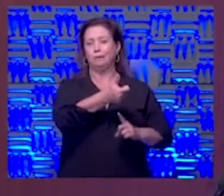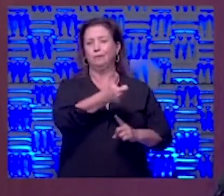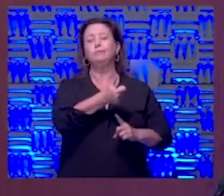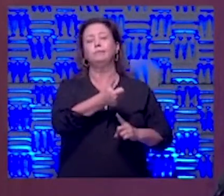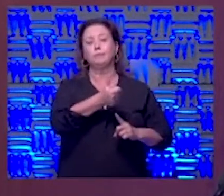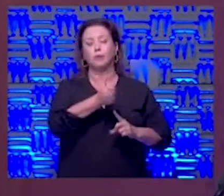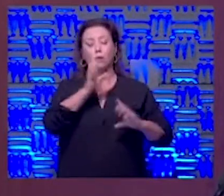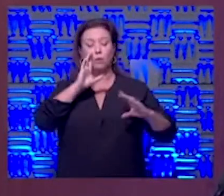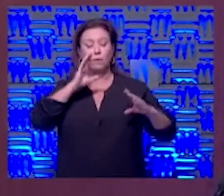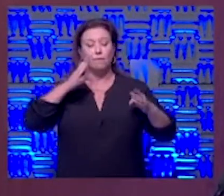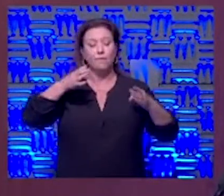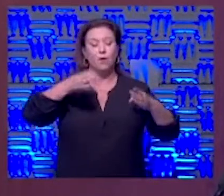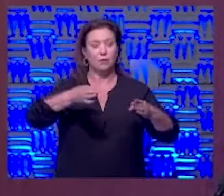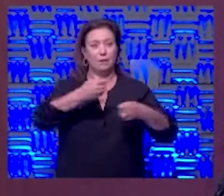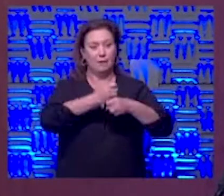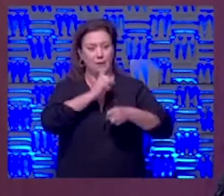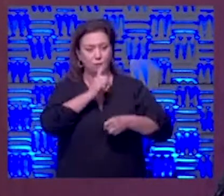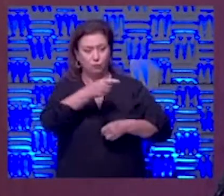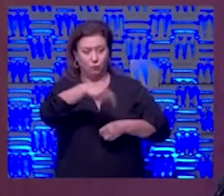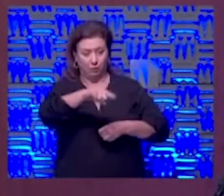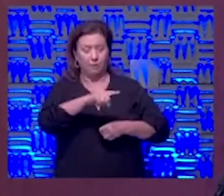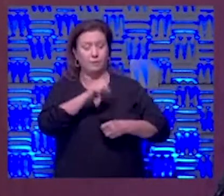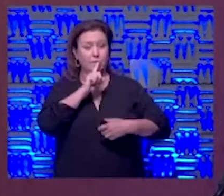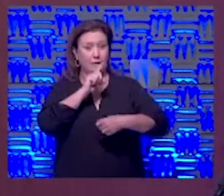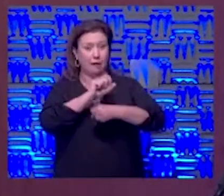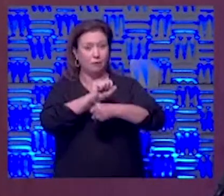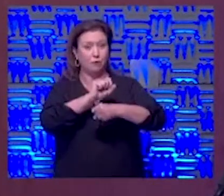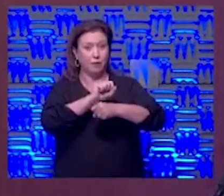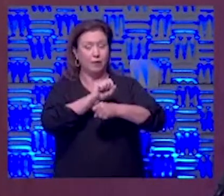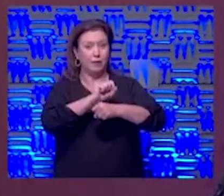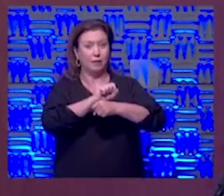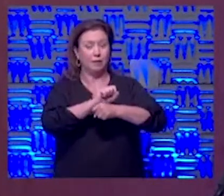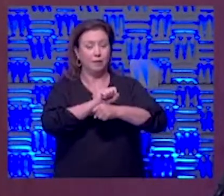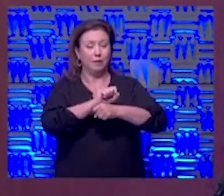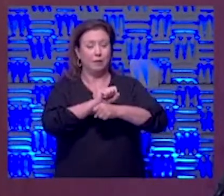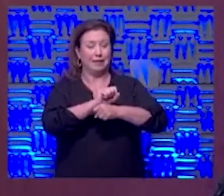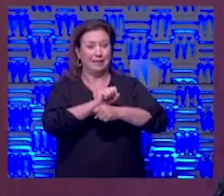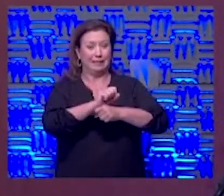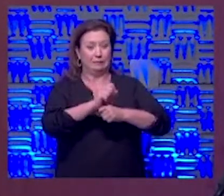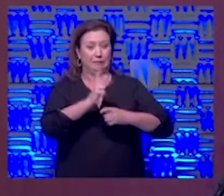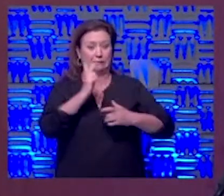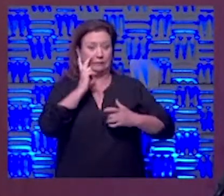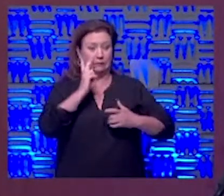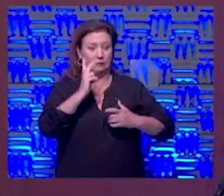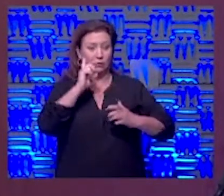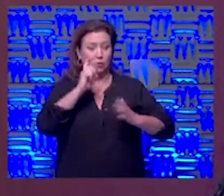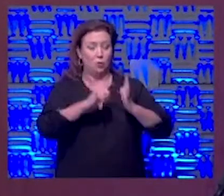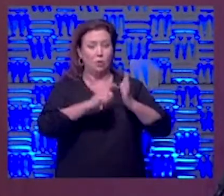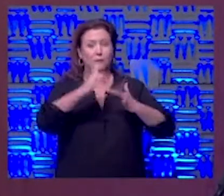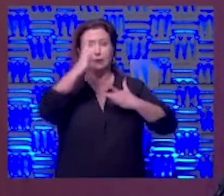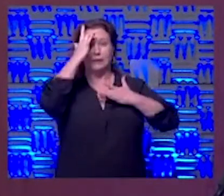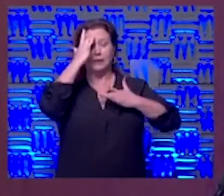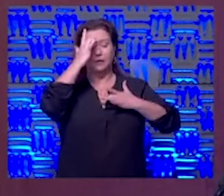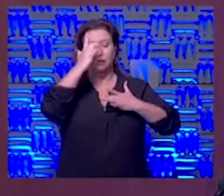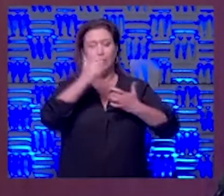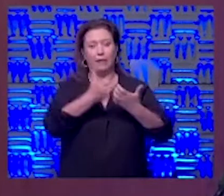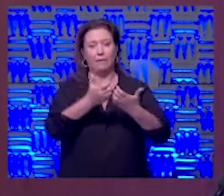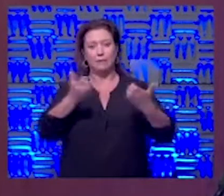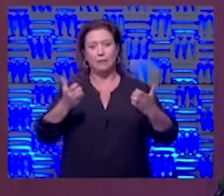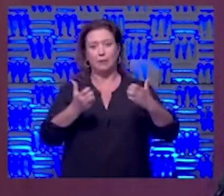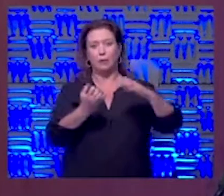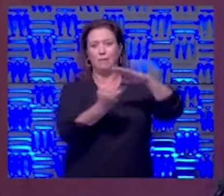we really focus on ensuring that if they are going to crop up with symptoms, we can keep them away from other residents